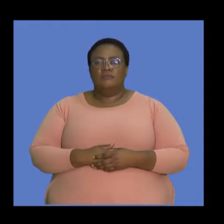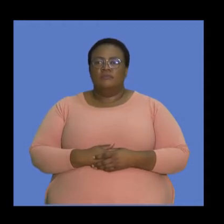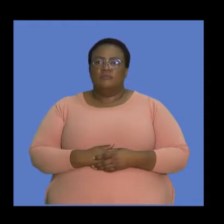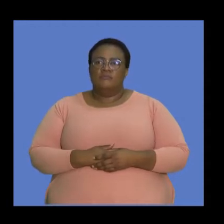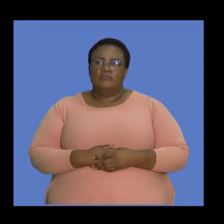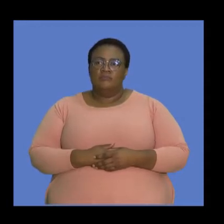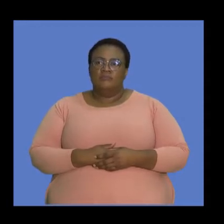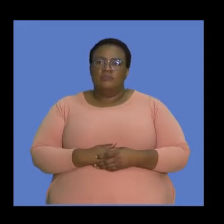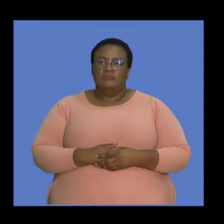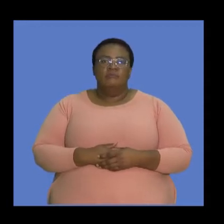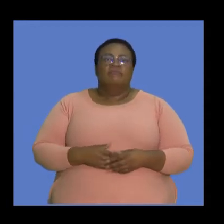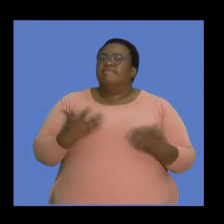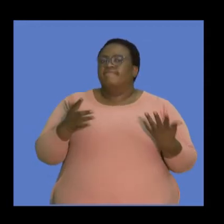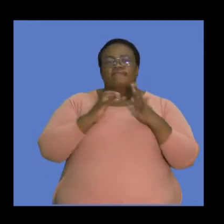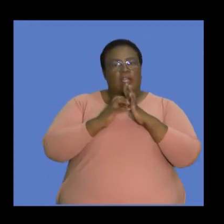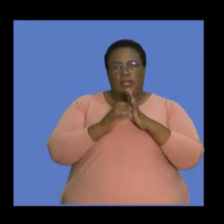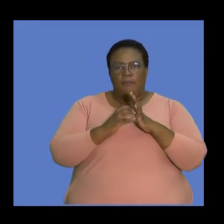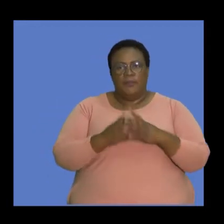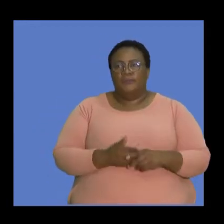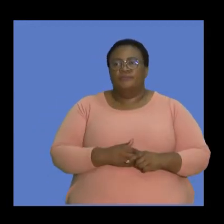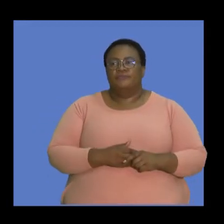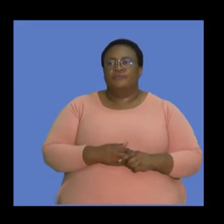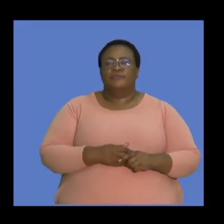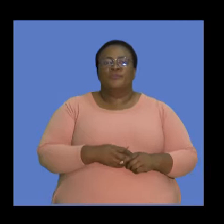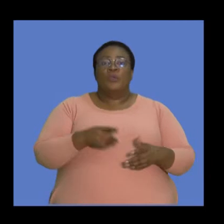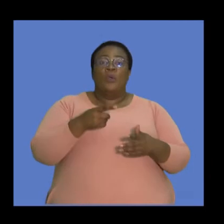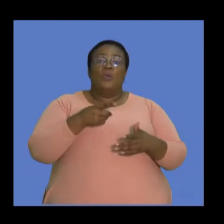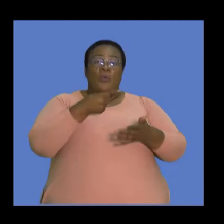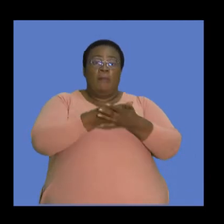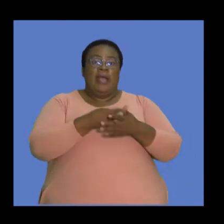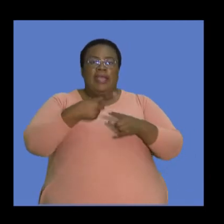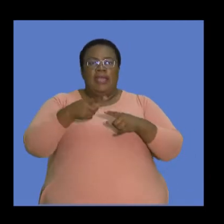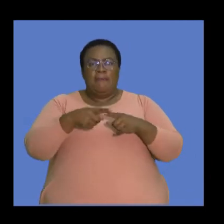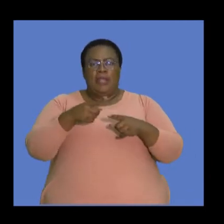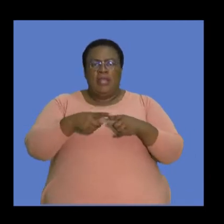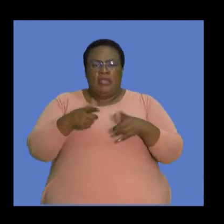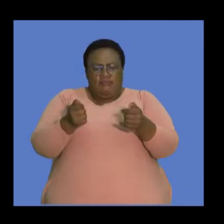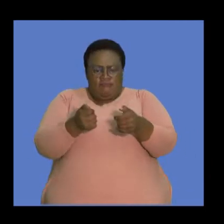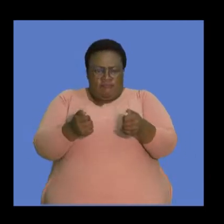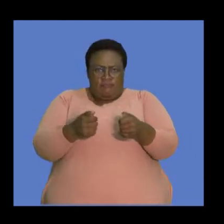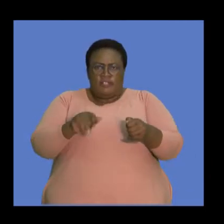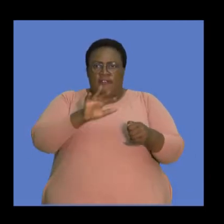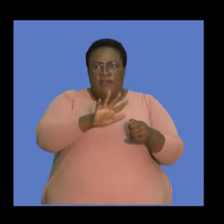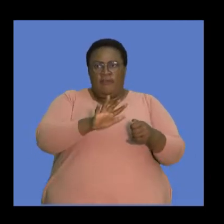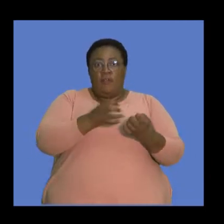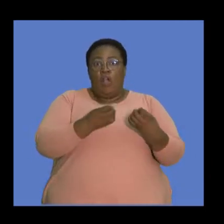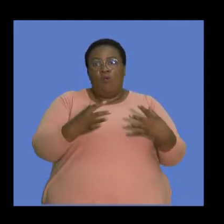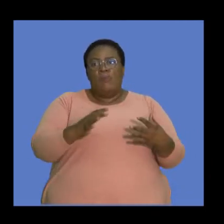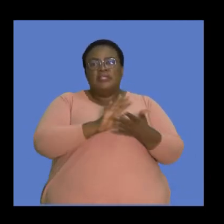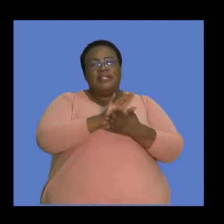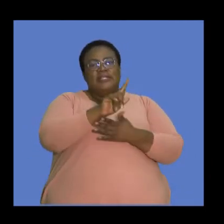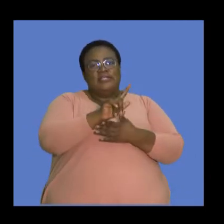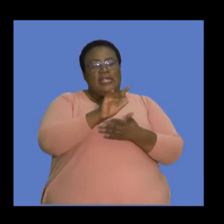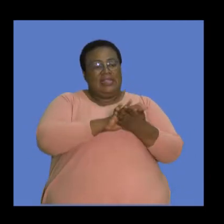Now, let's just make a scenario. You buy a PlayStation 5 for an amount of 13,000